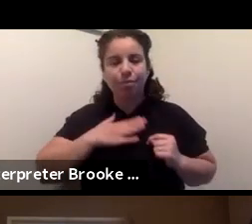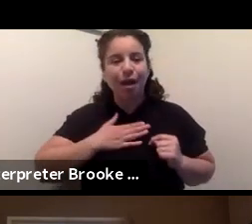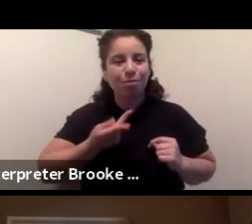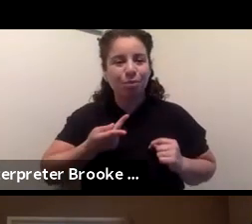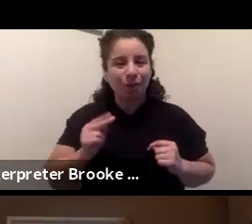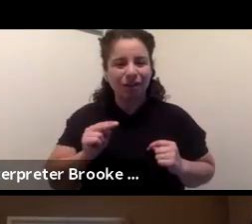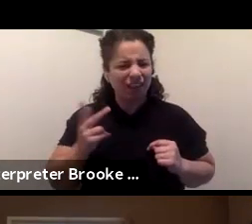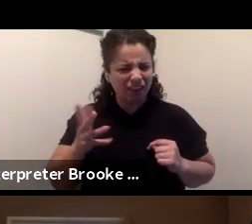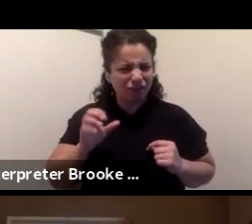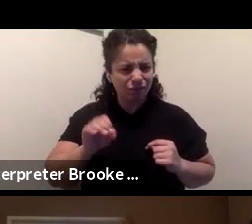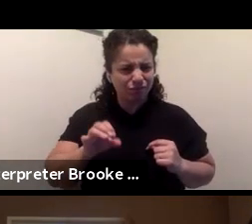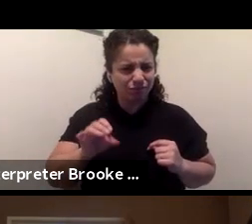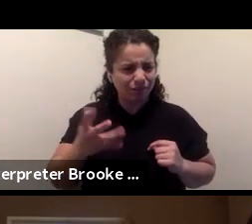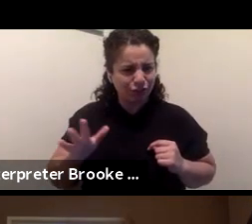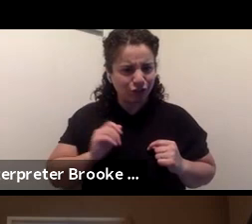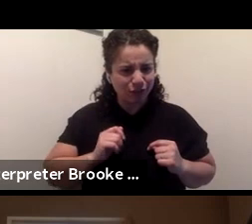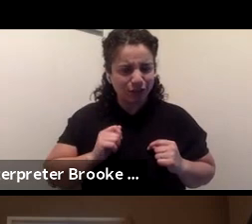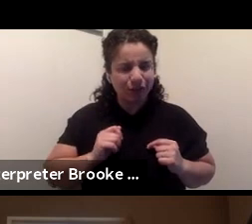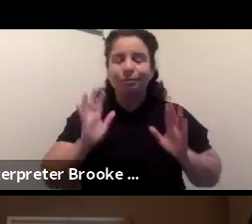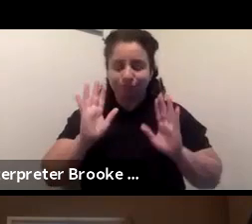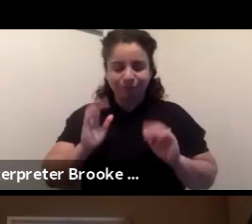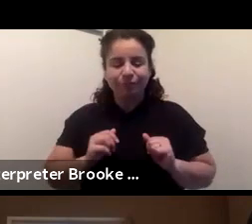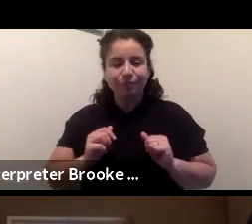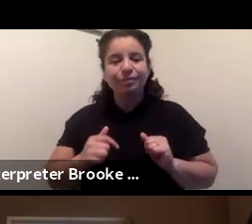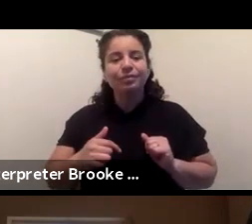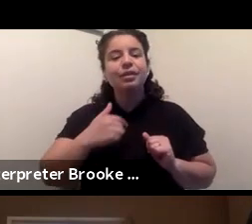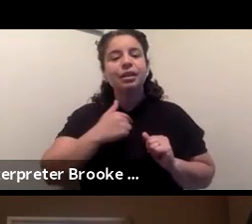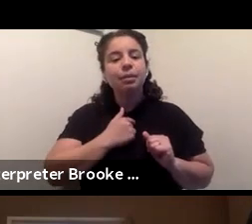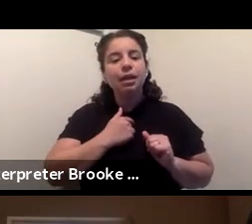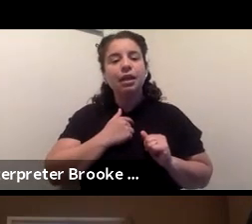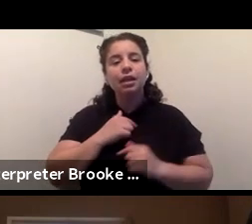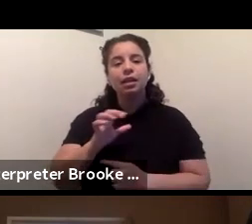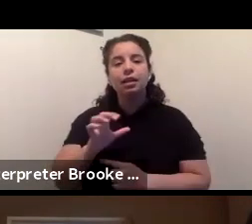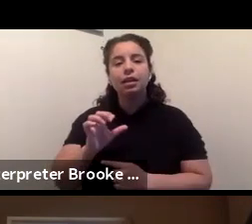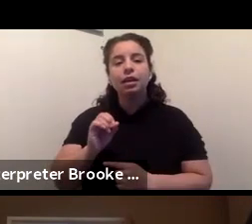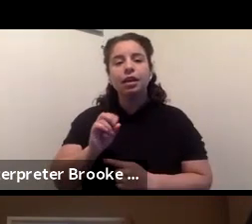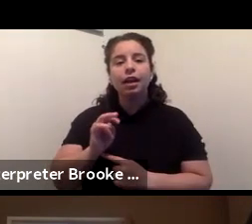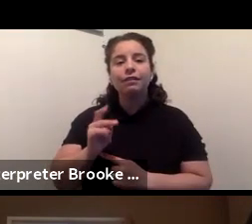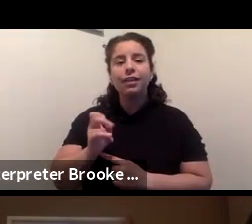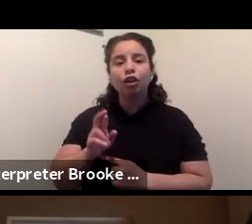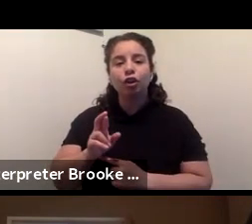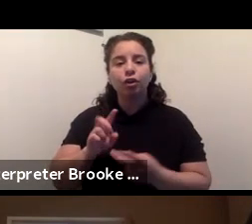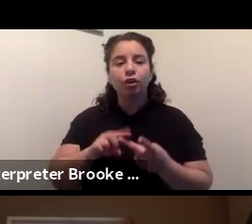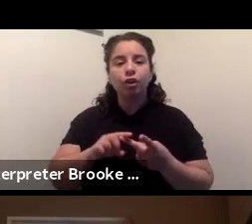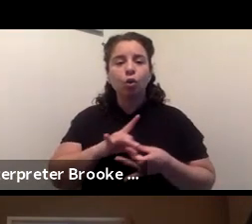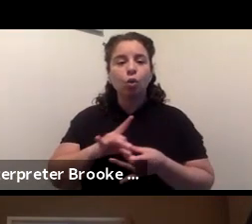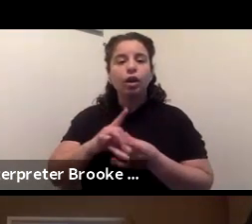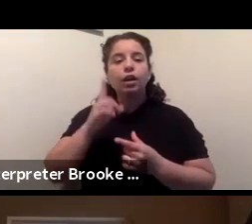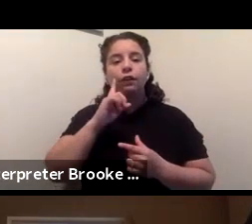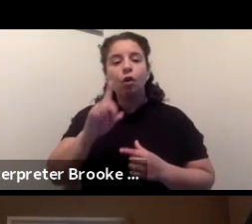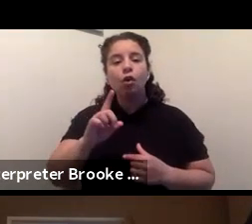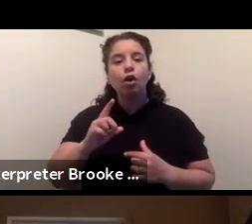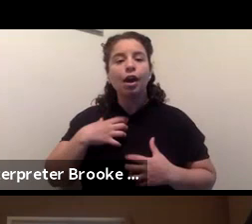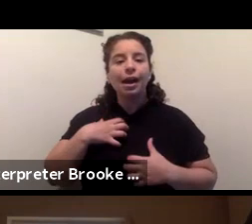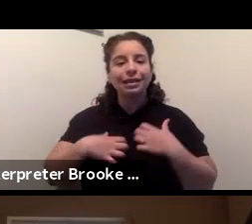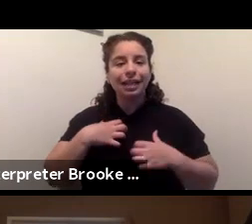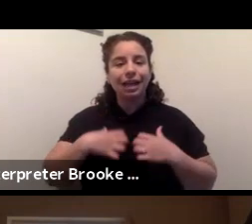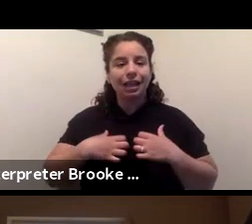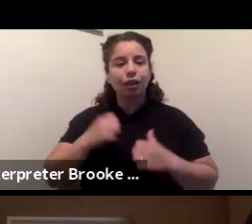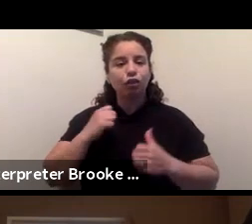did my pronouns. I am the convener and co-coordinator of Unsettling Dramaturgy.